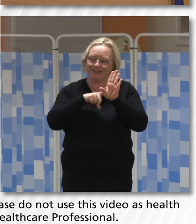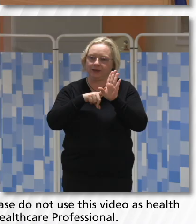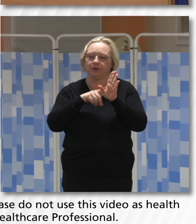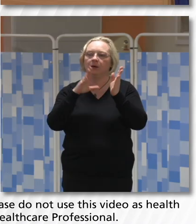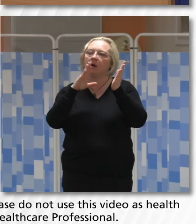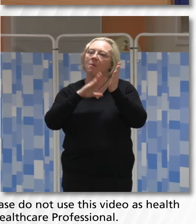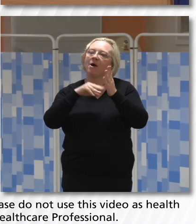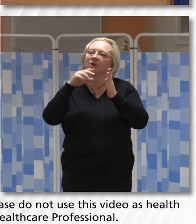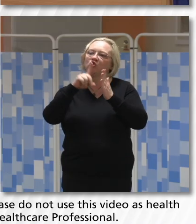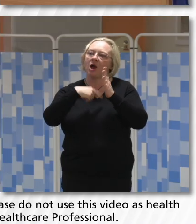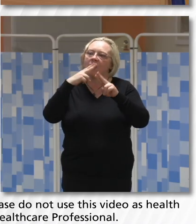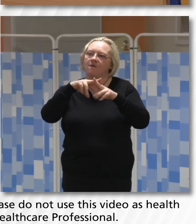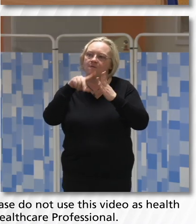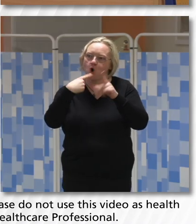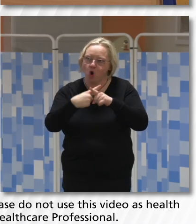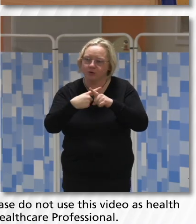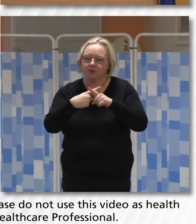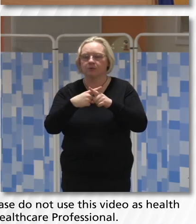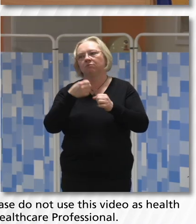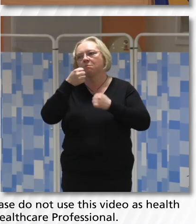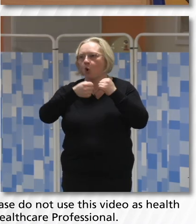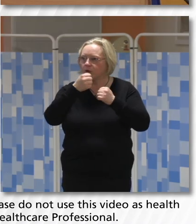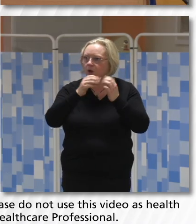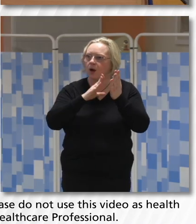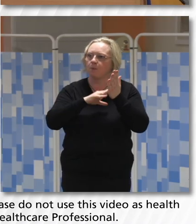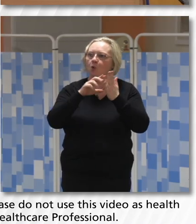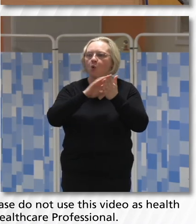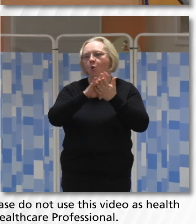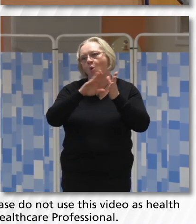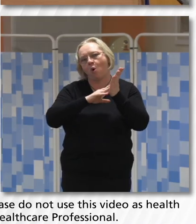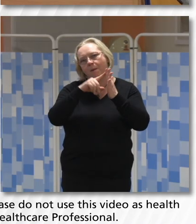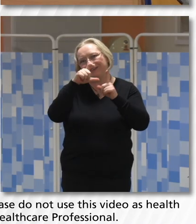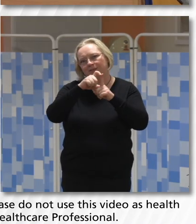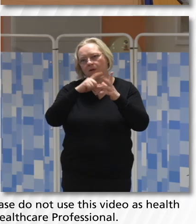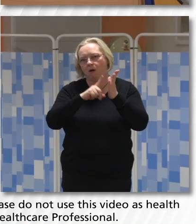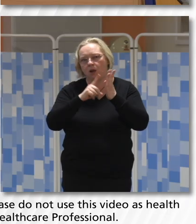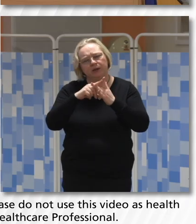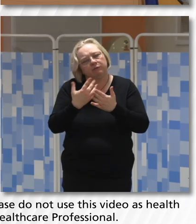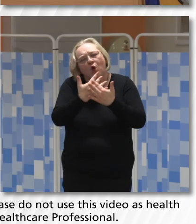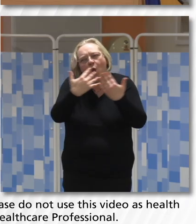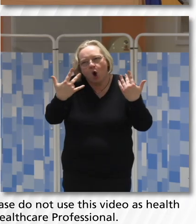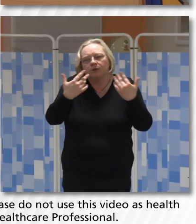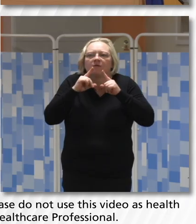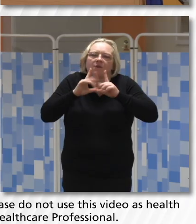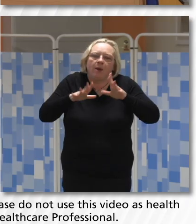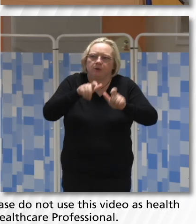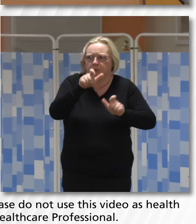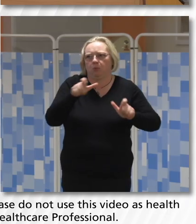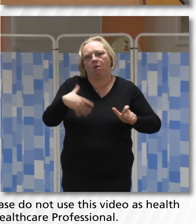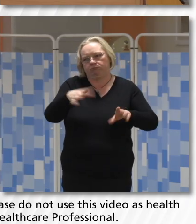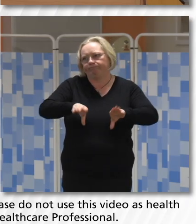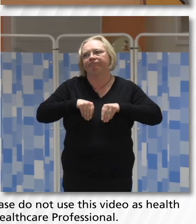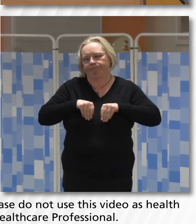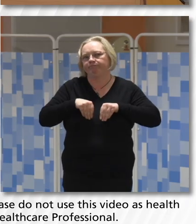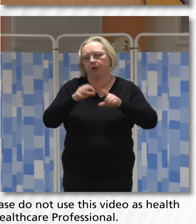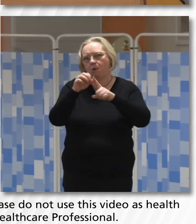J. Fox, Muhammad Ali and Paul Sinner, and I could have put hundreds more on there because there are lots of famous people with Parkinson's. But